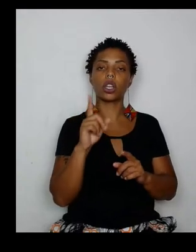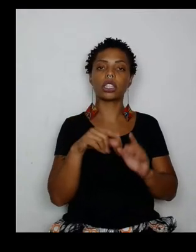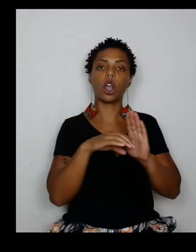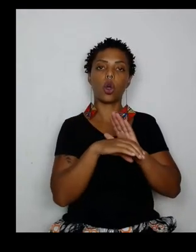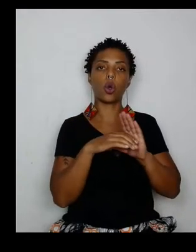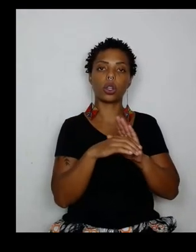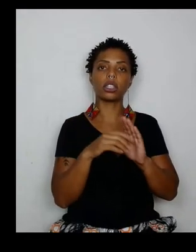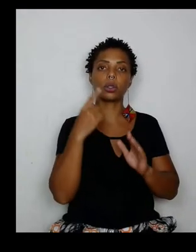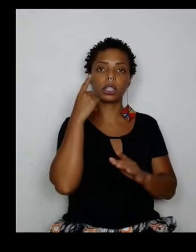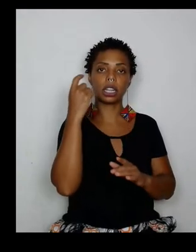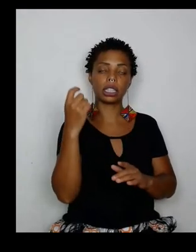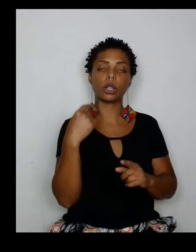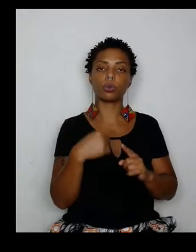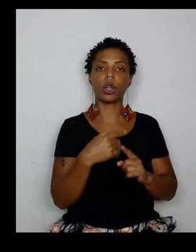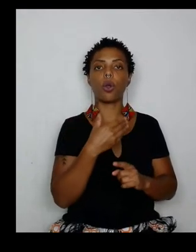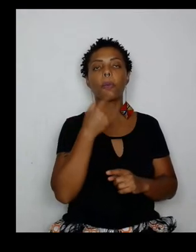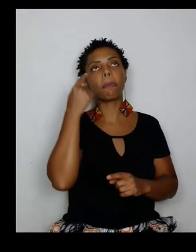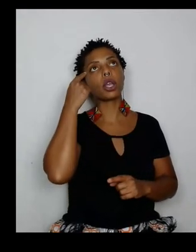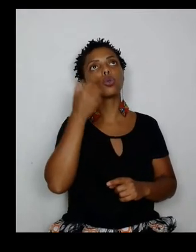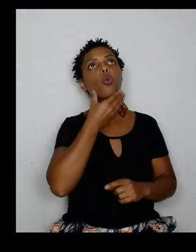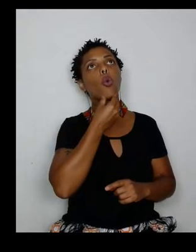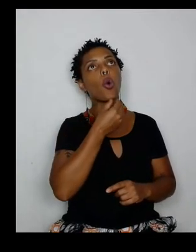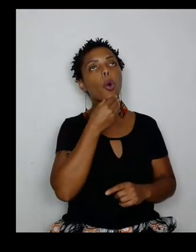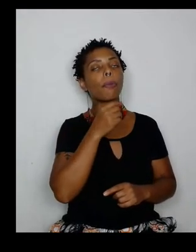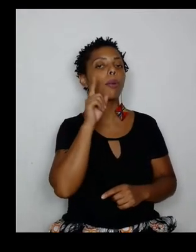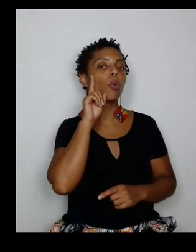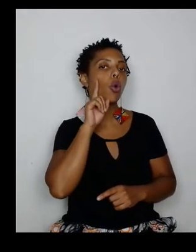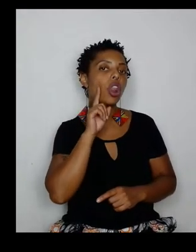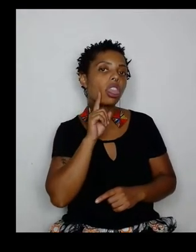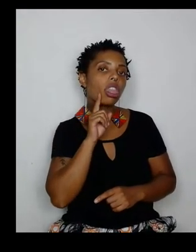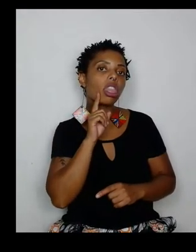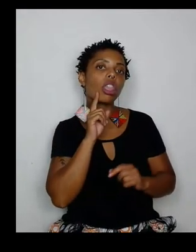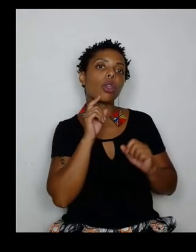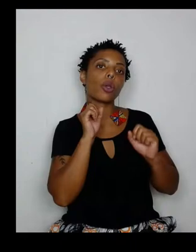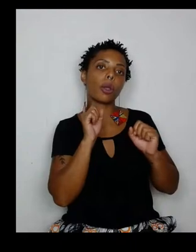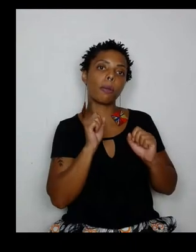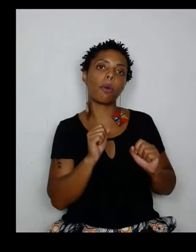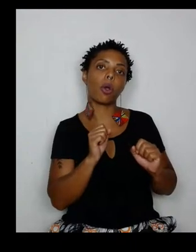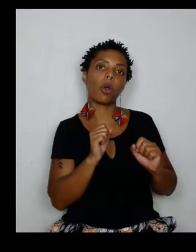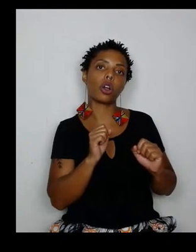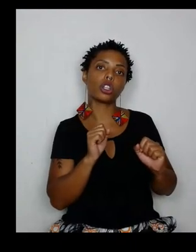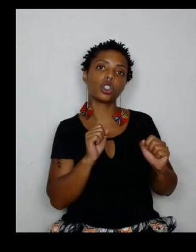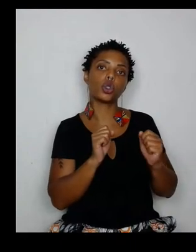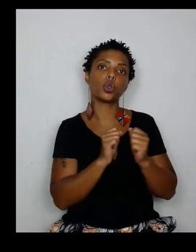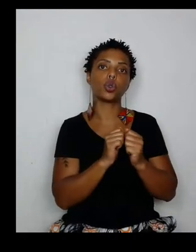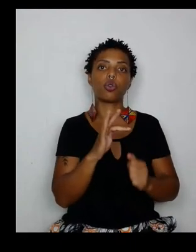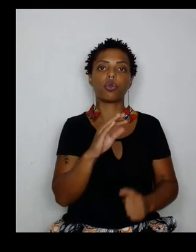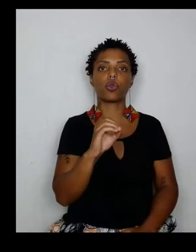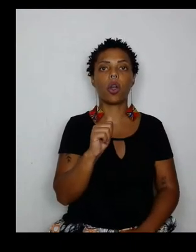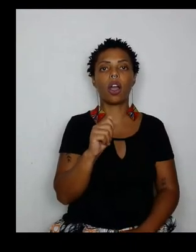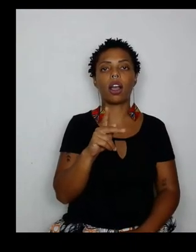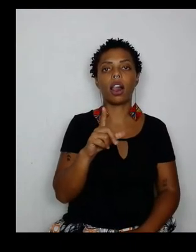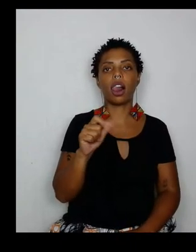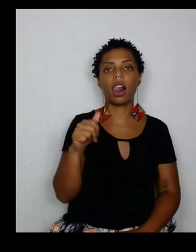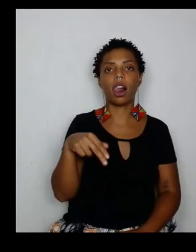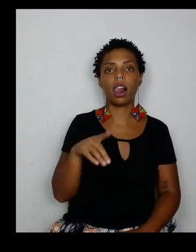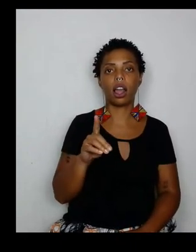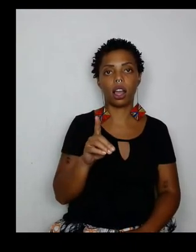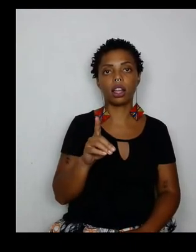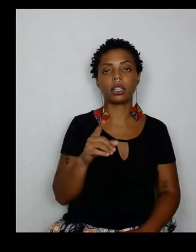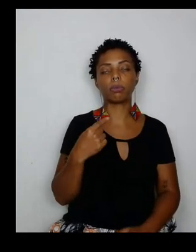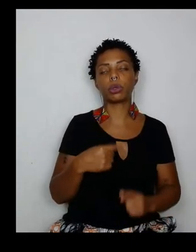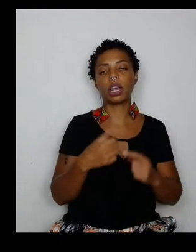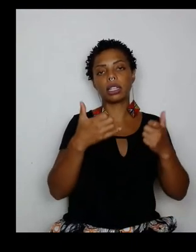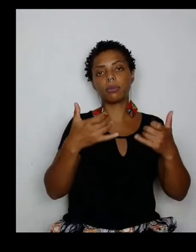live with william faulkner and his way of describing plantation culture and see in faulkner and and south